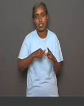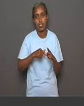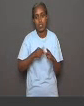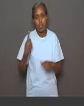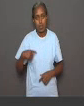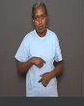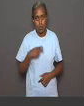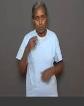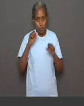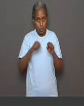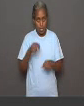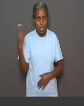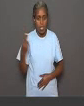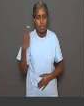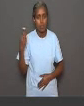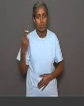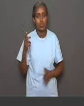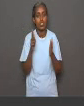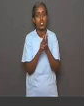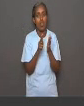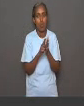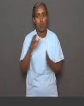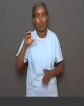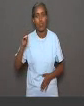can use the law of cosines.